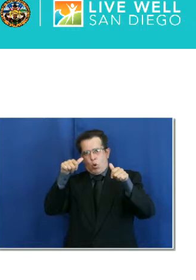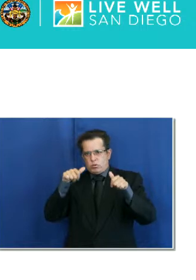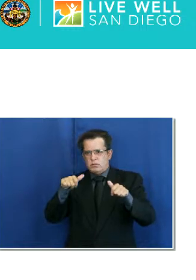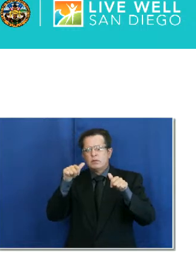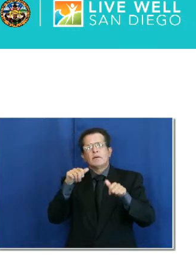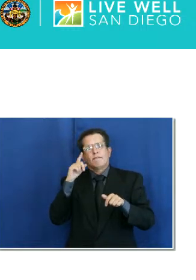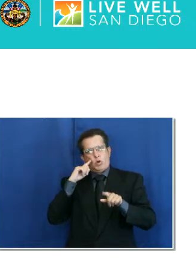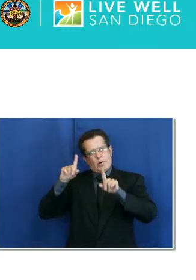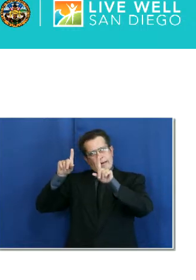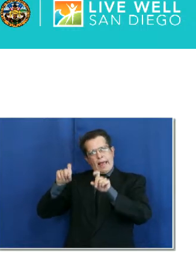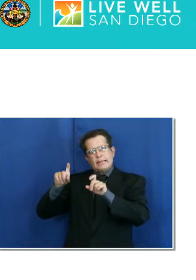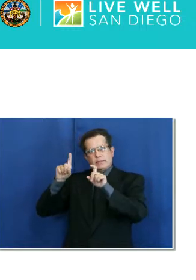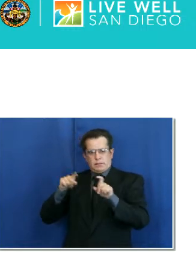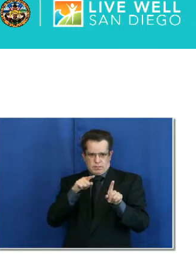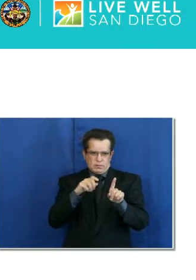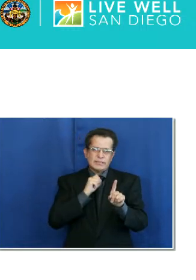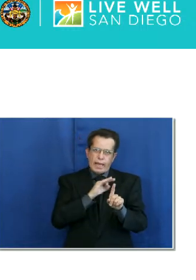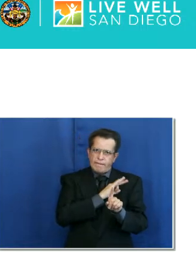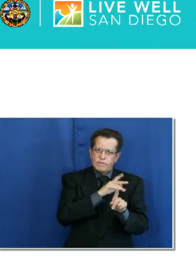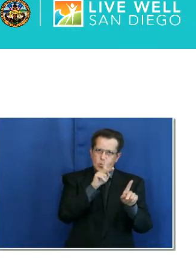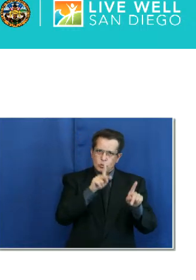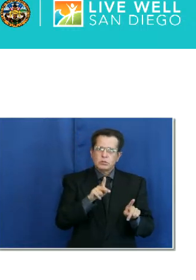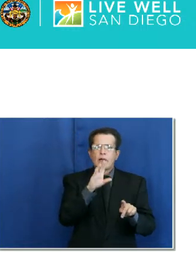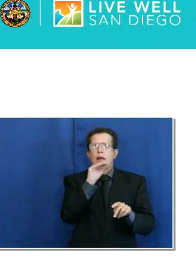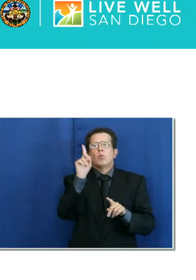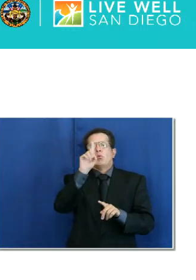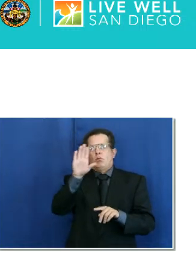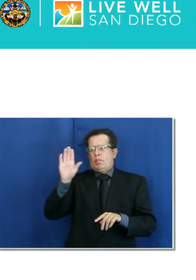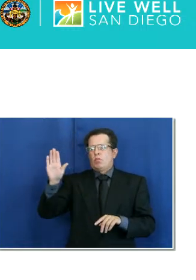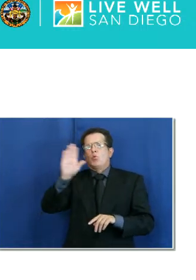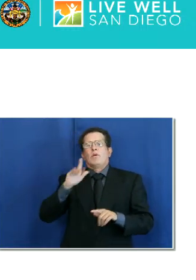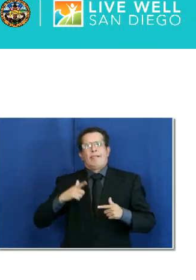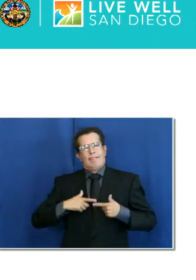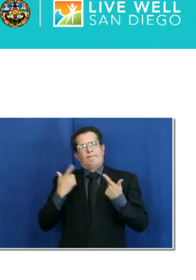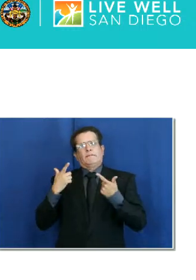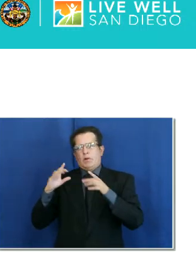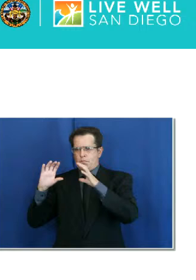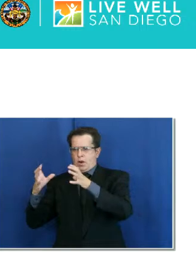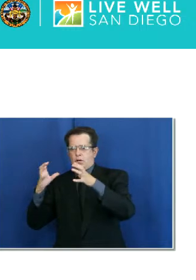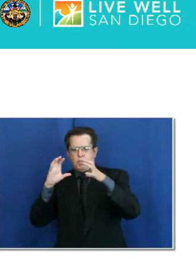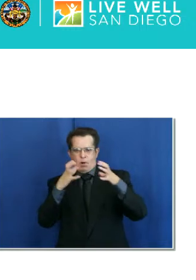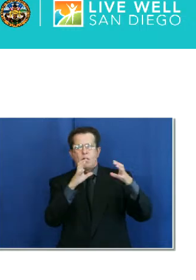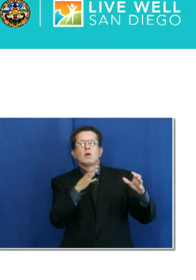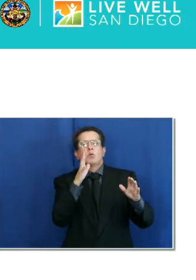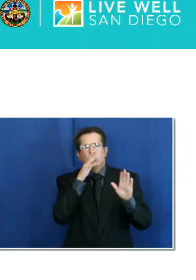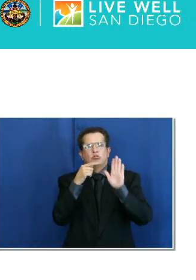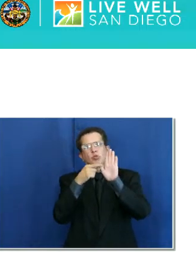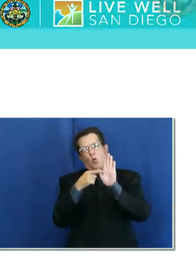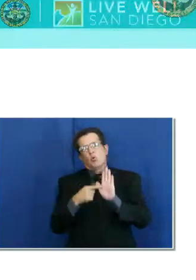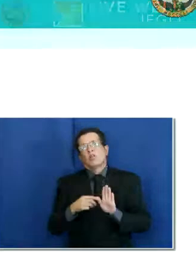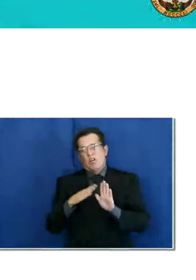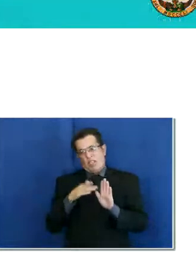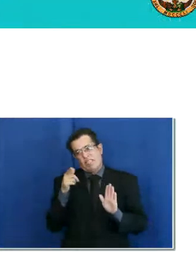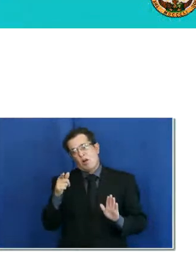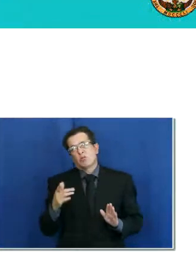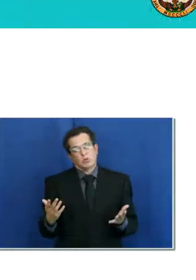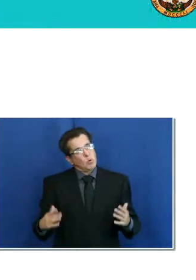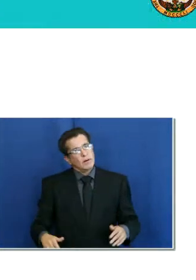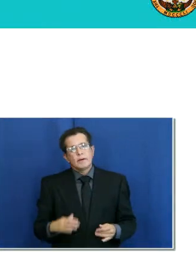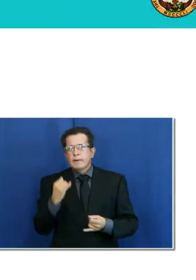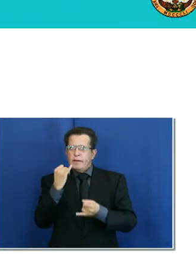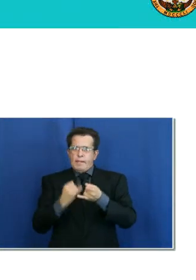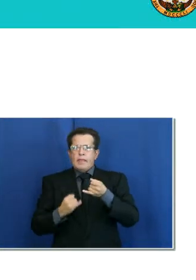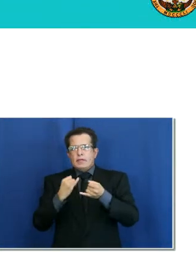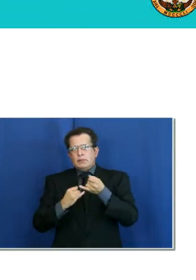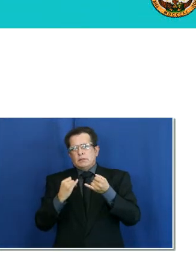related to test, staffing, and geographic information. So in closing, I want